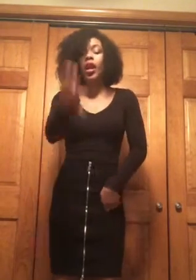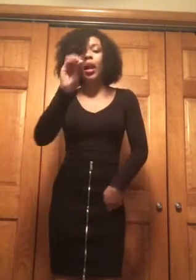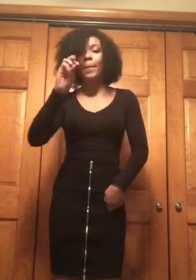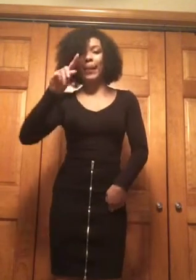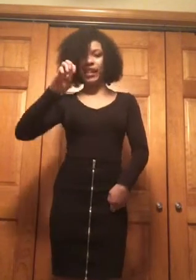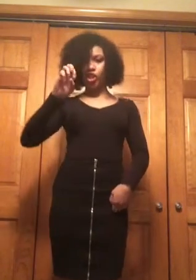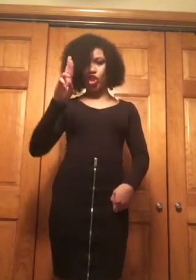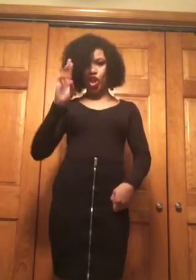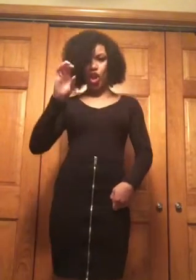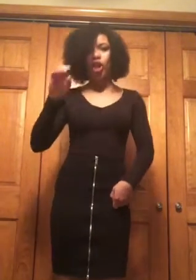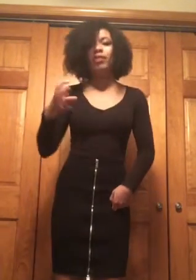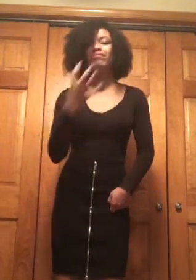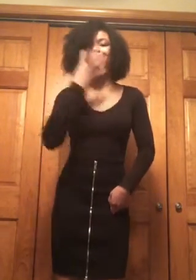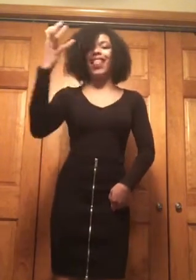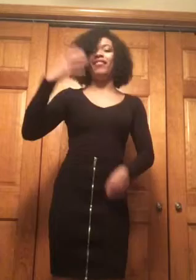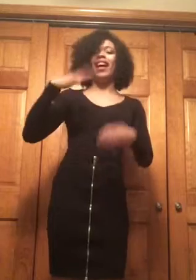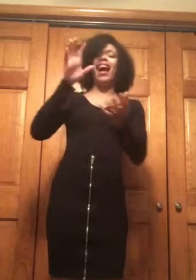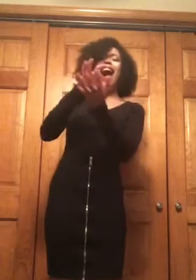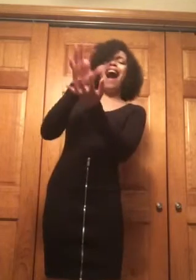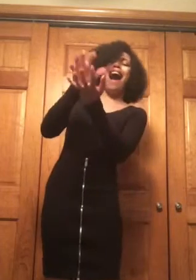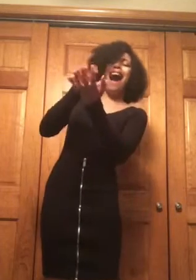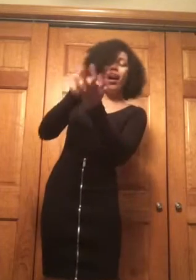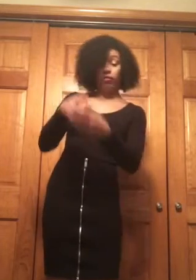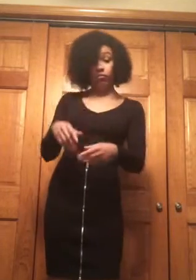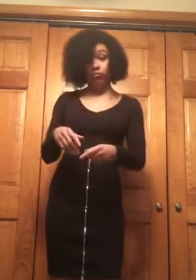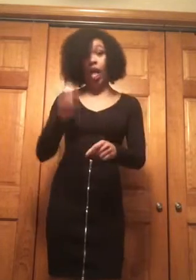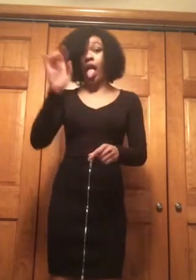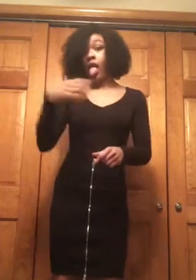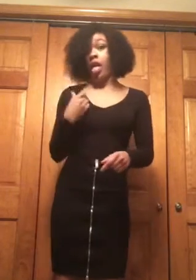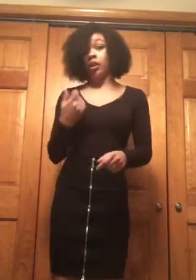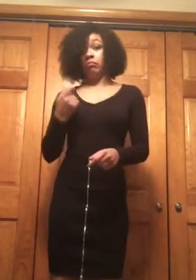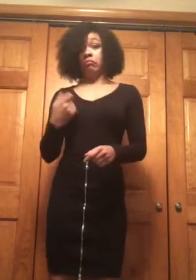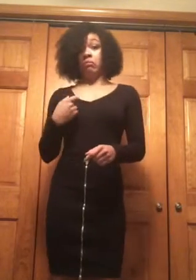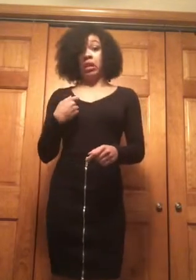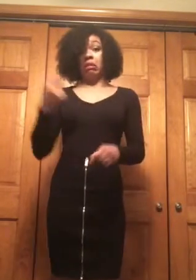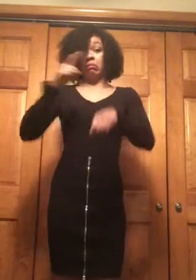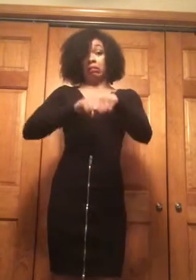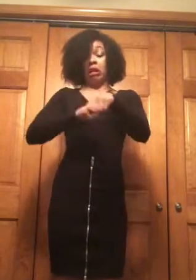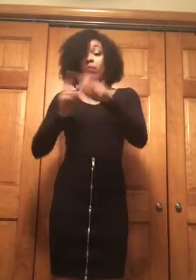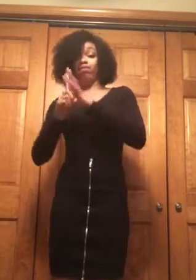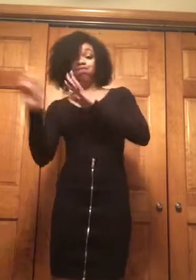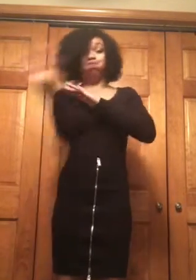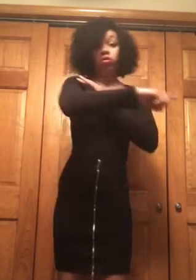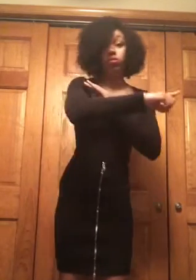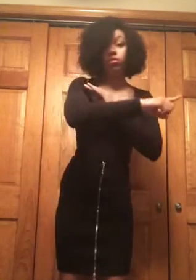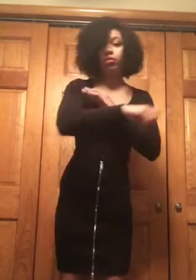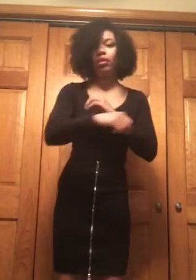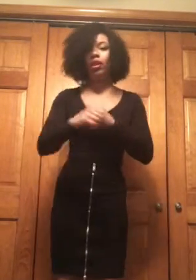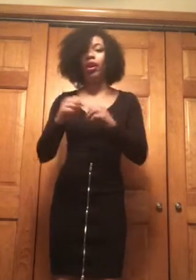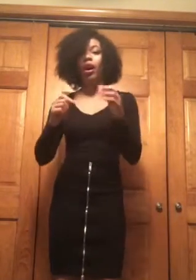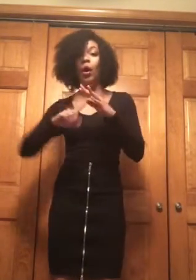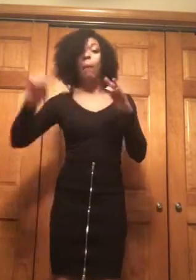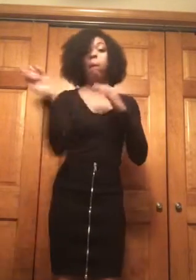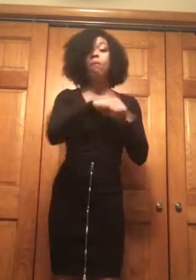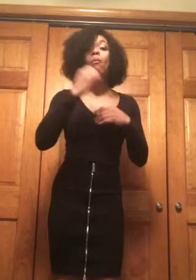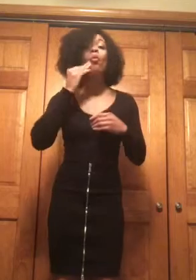doubles over in laughter. And I see this is my chance to take off and run. So I run for